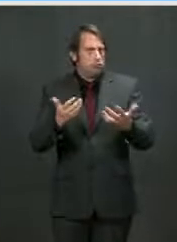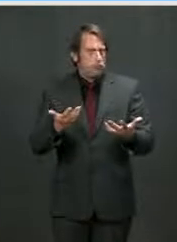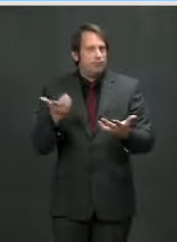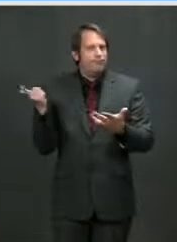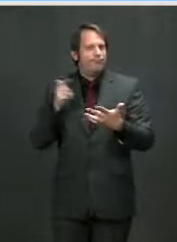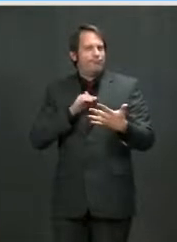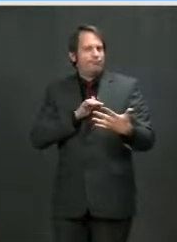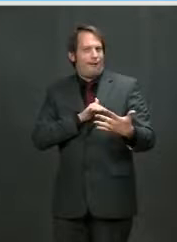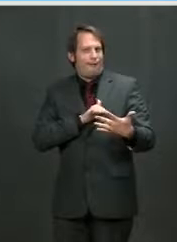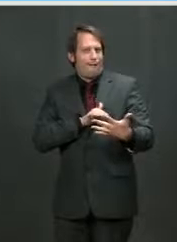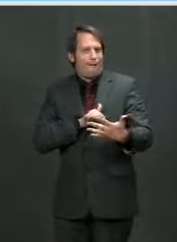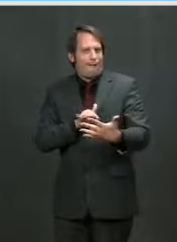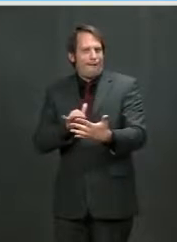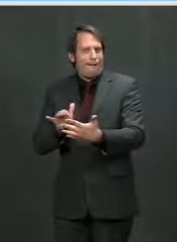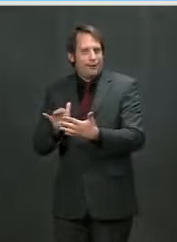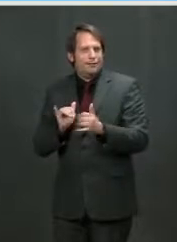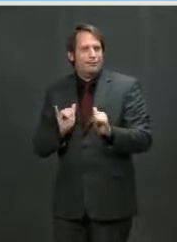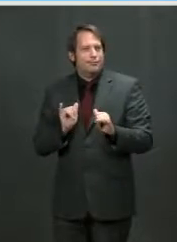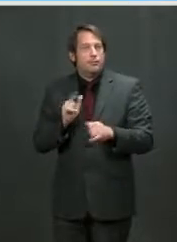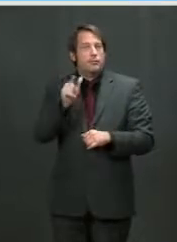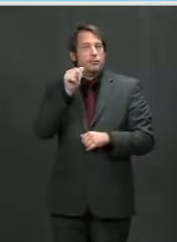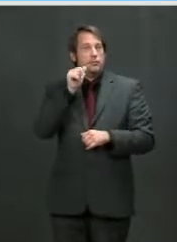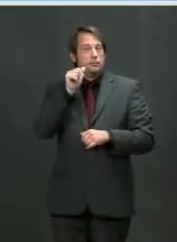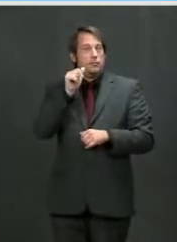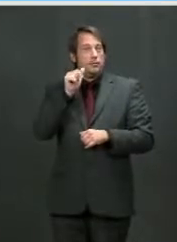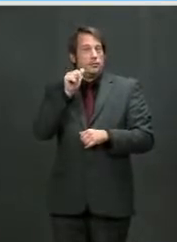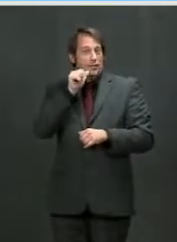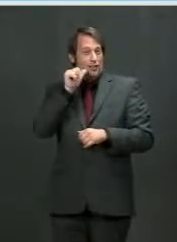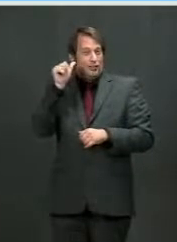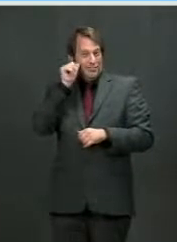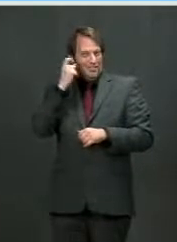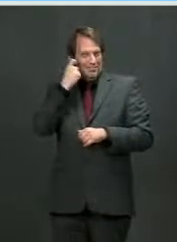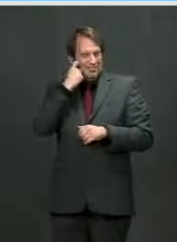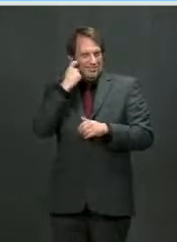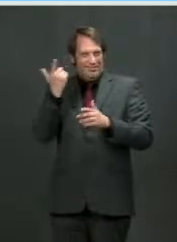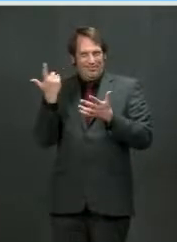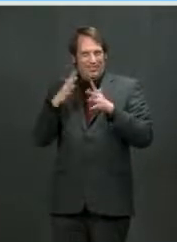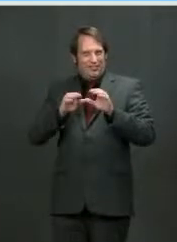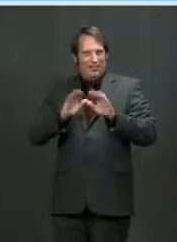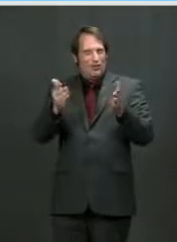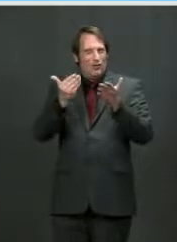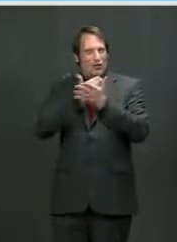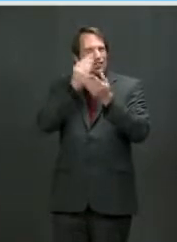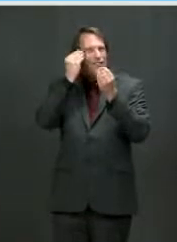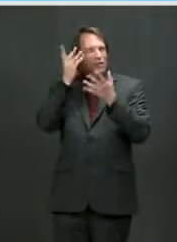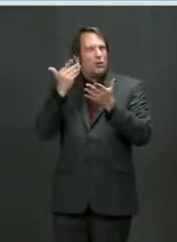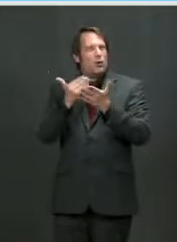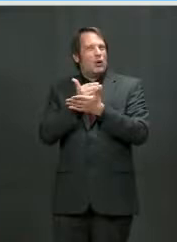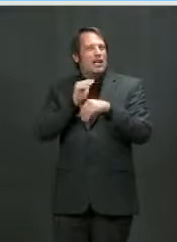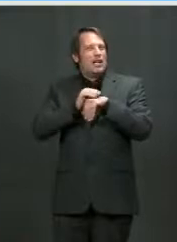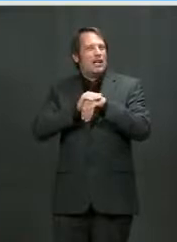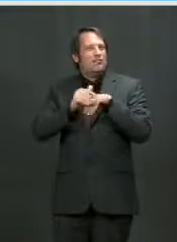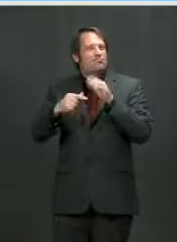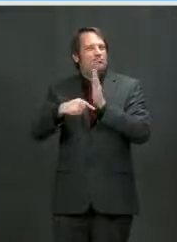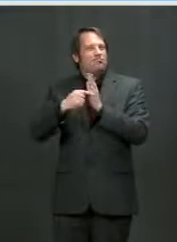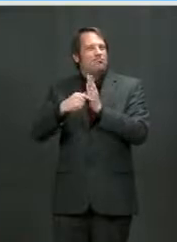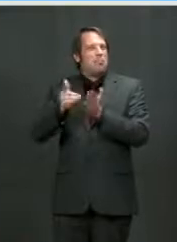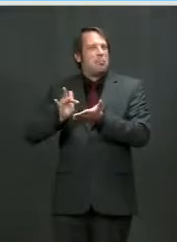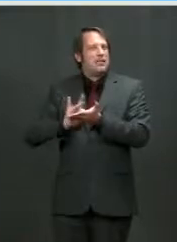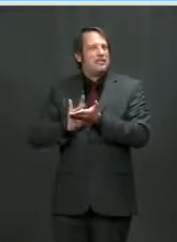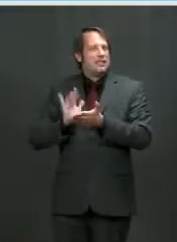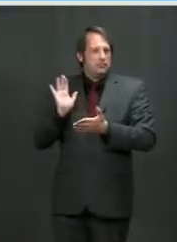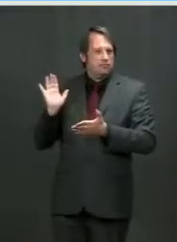which came out yesterday in the New England Journal of Medicine, looked at the persistence of